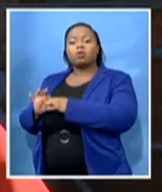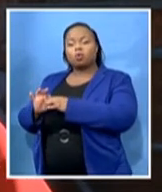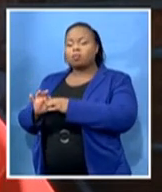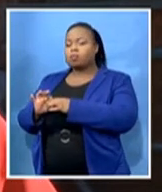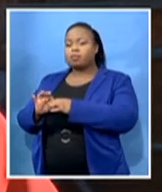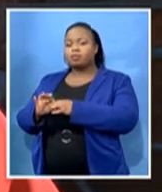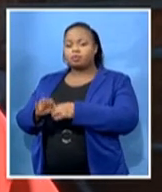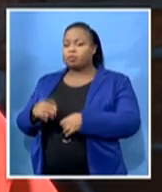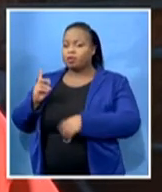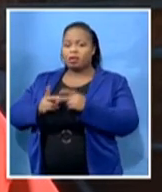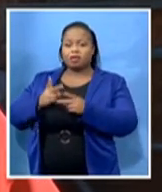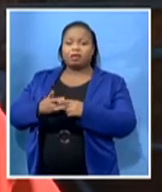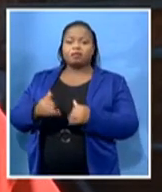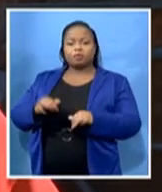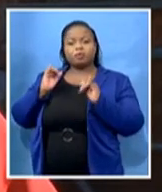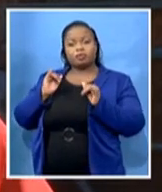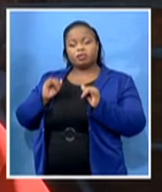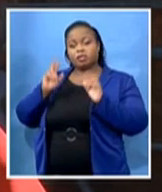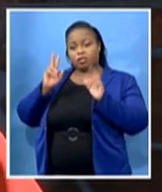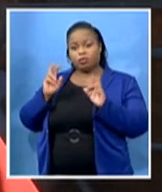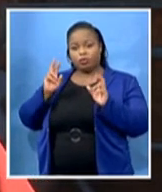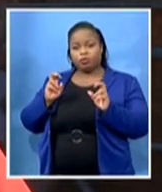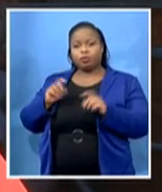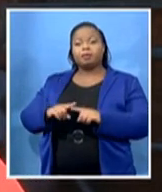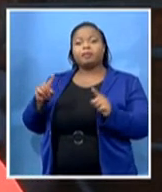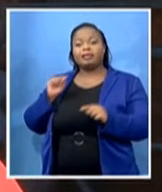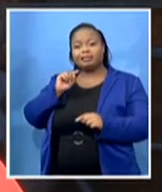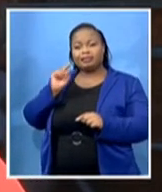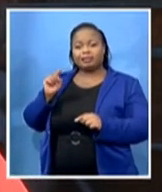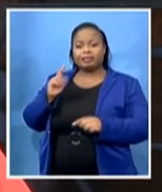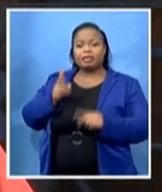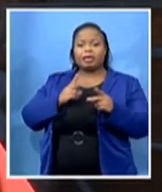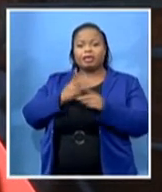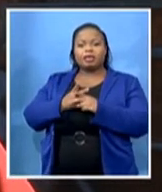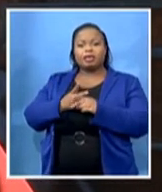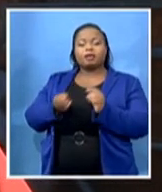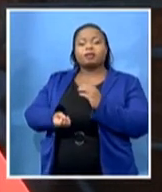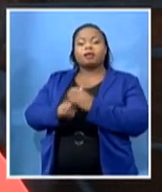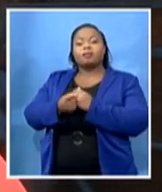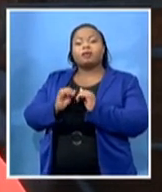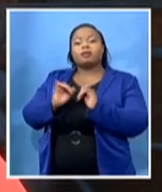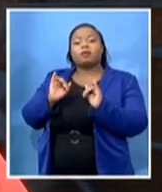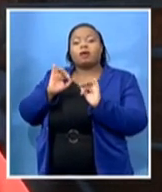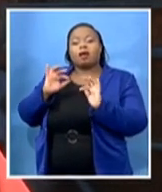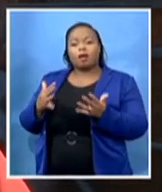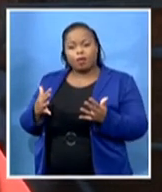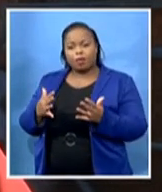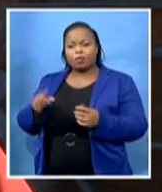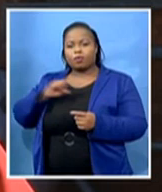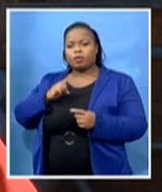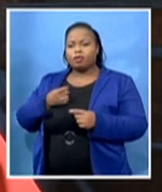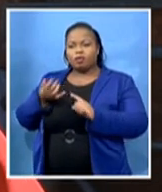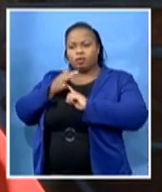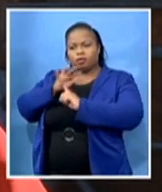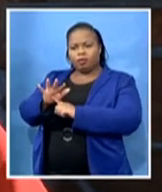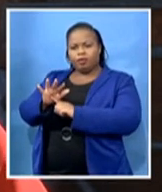matter. But this, how it has manifested, has actually exposed the complacency and the dragging